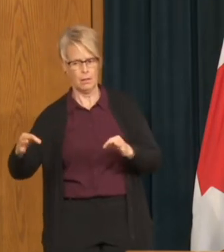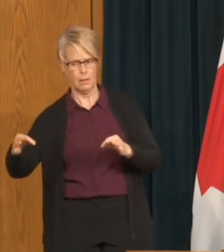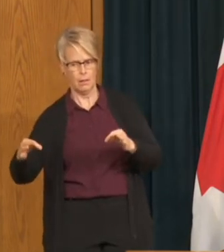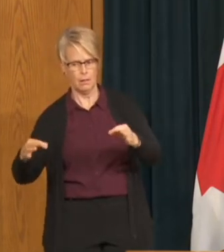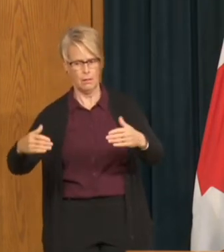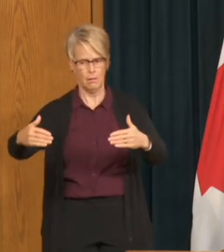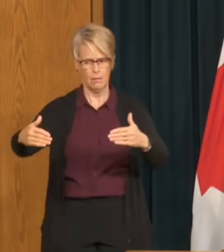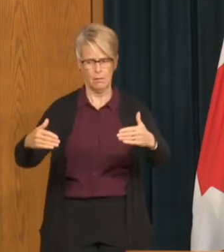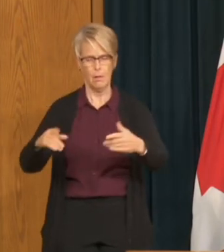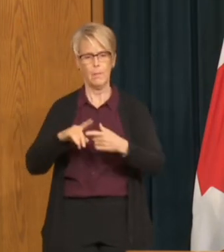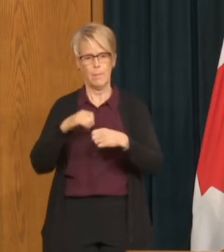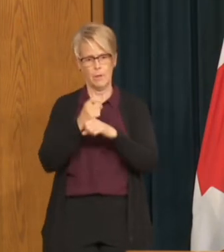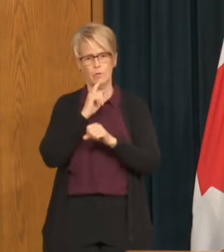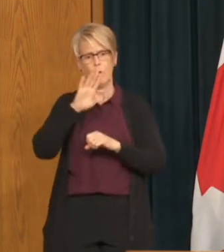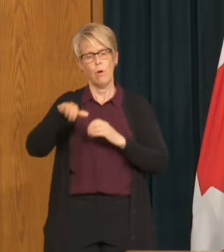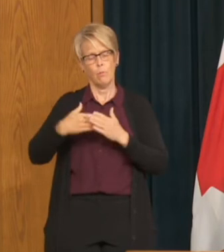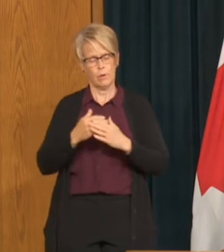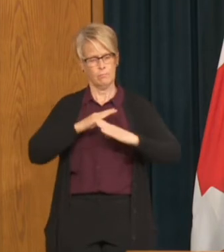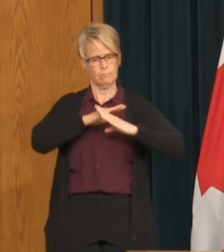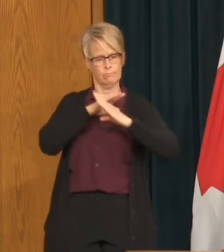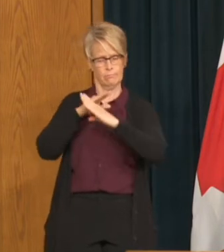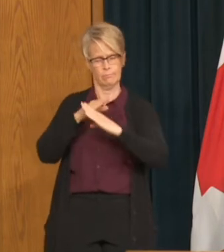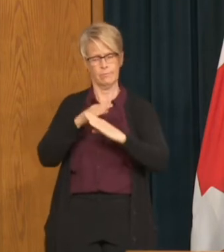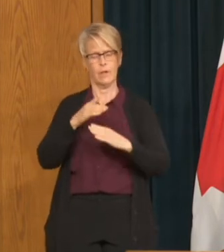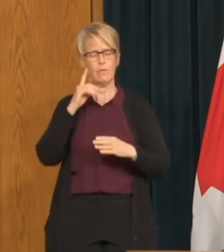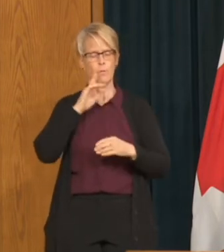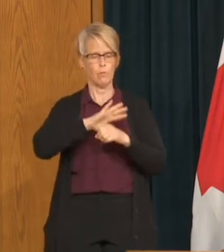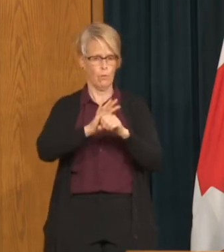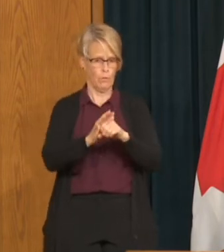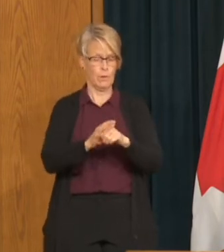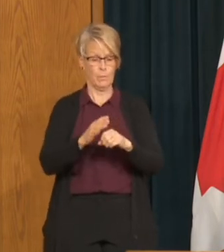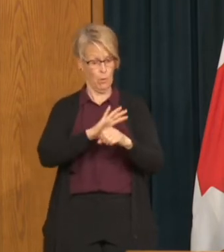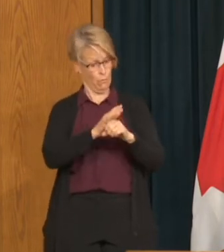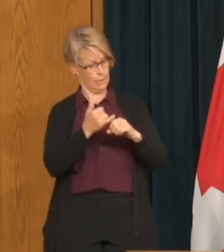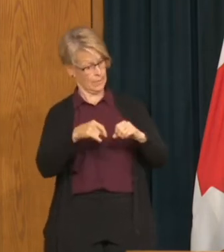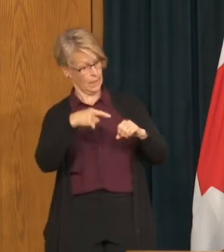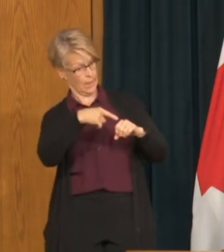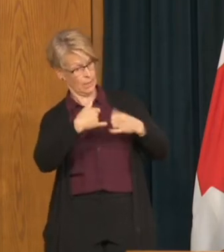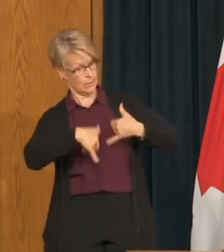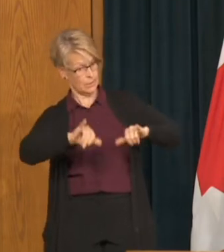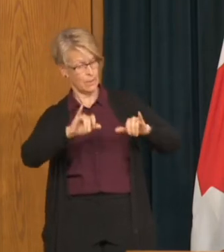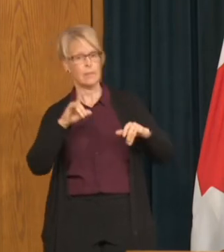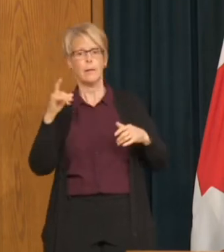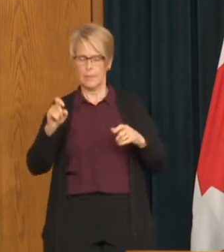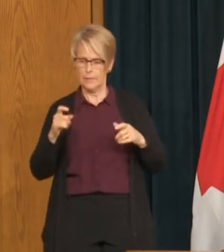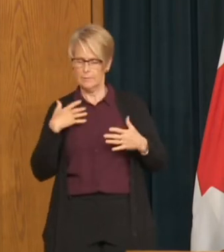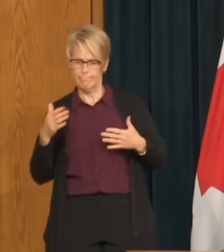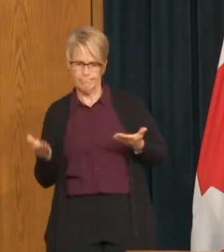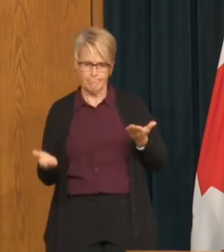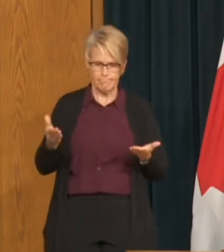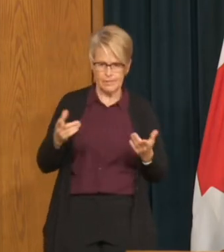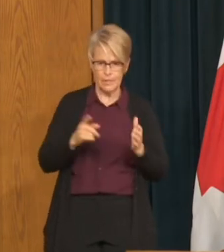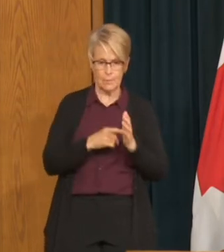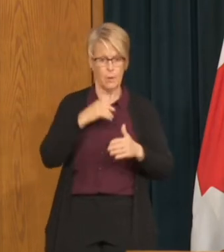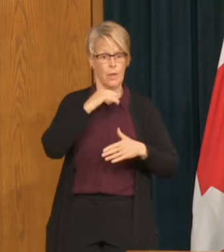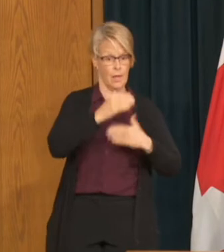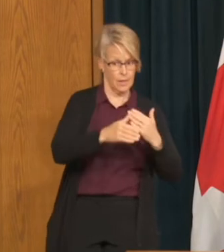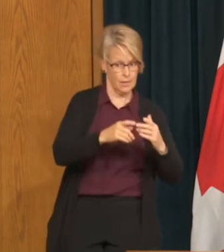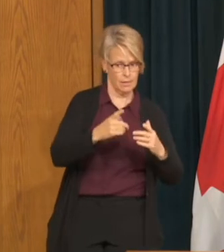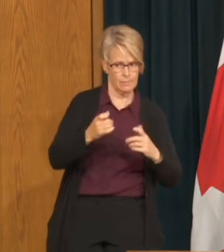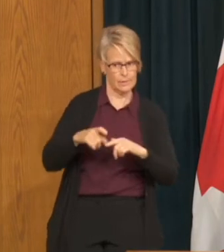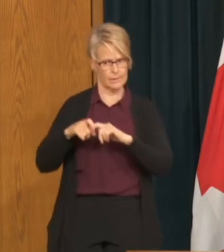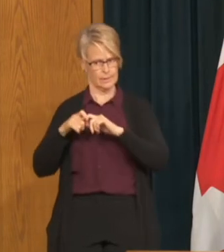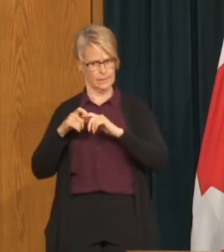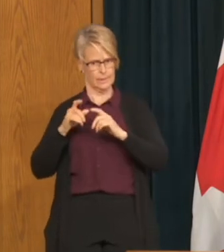precautions are in place. And as long as COVID is here, we will remain working through this balancing act and duality of the healthcare system